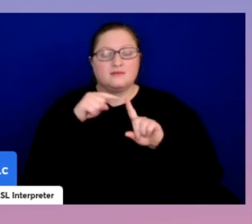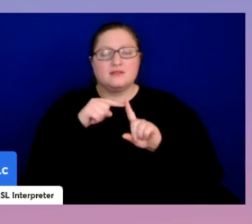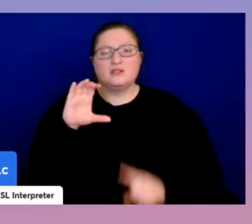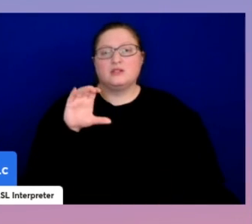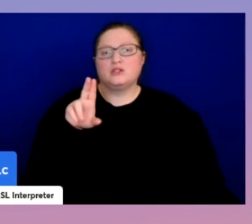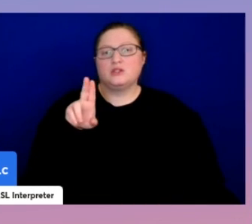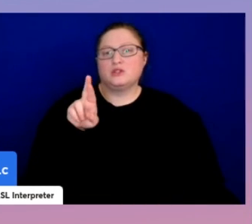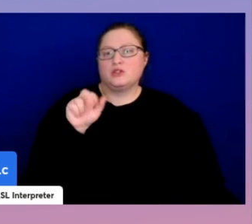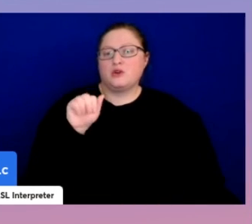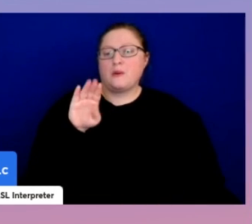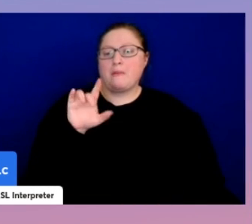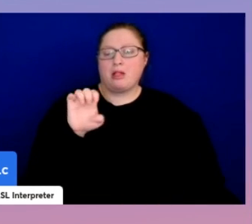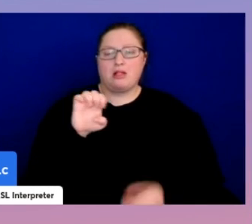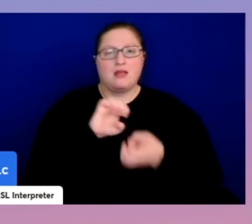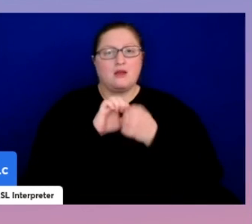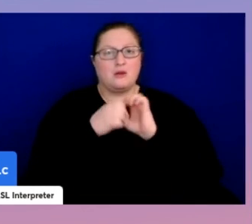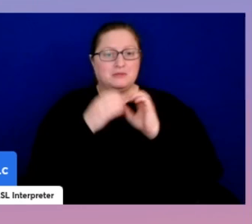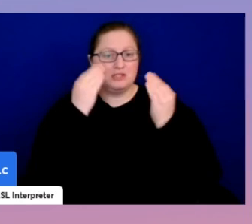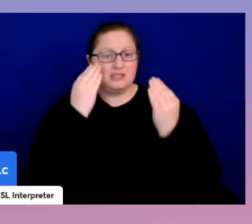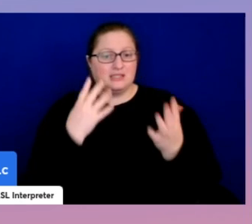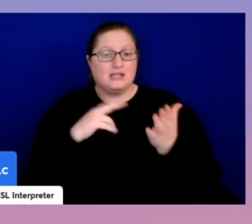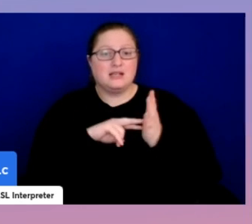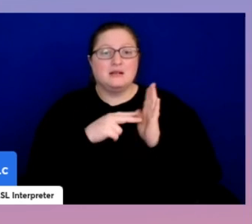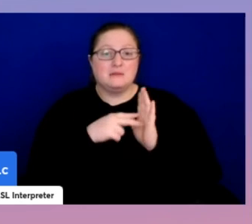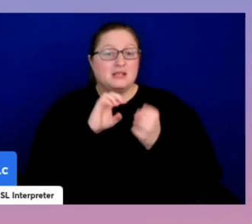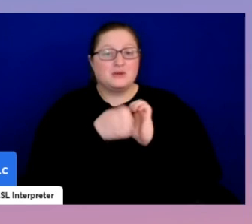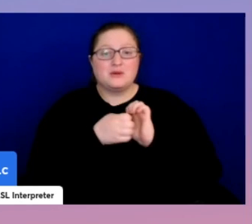we encrypt, anyone cannot see the